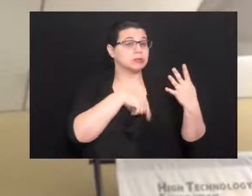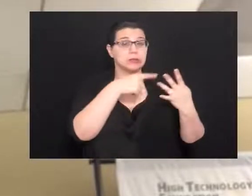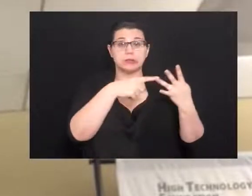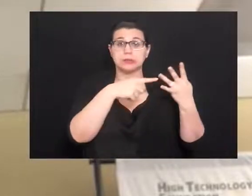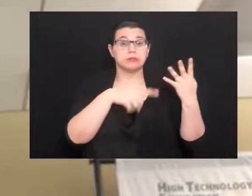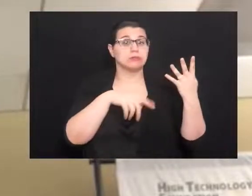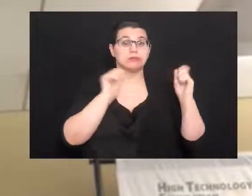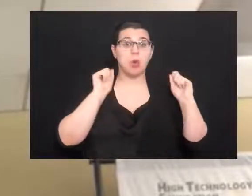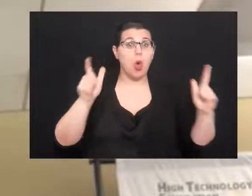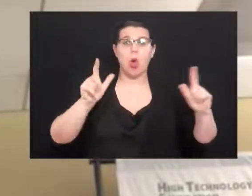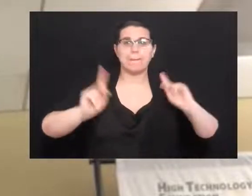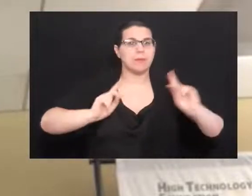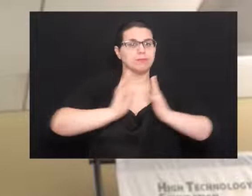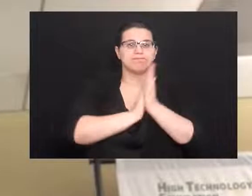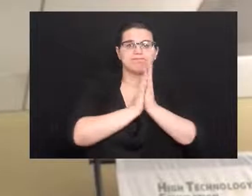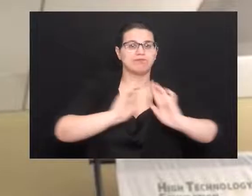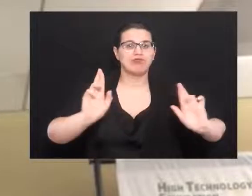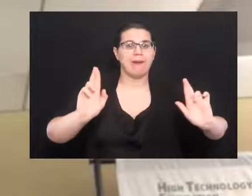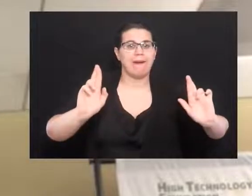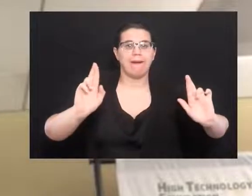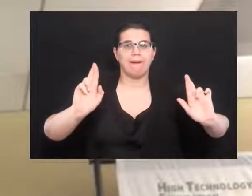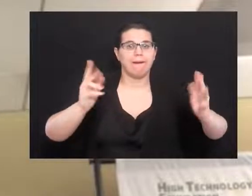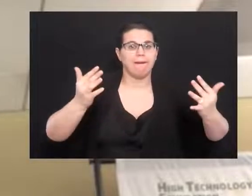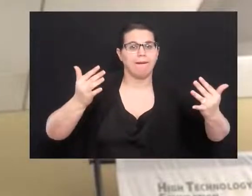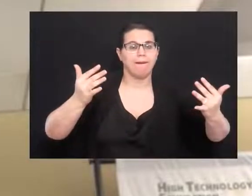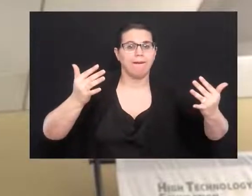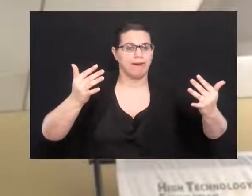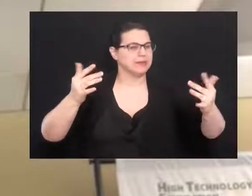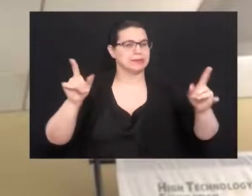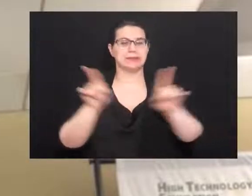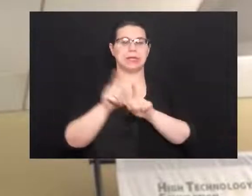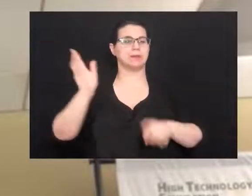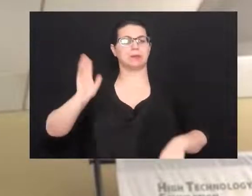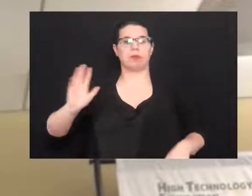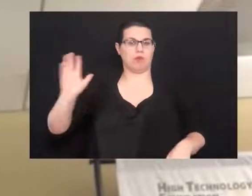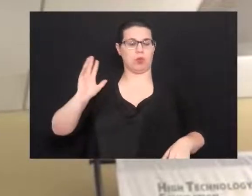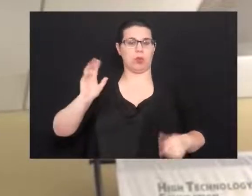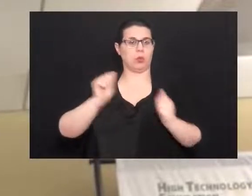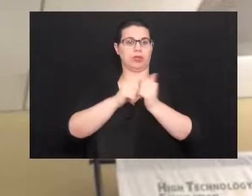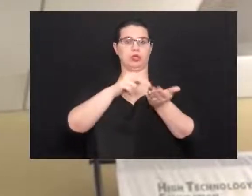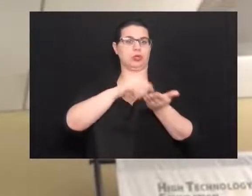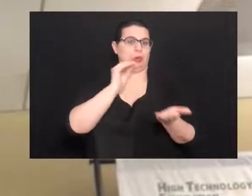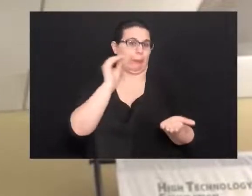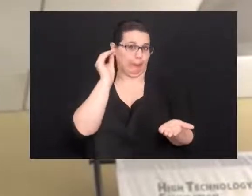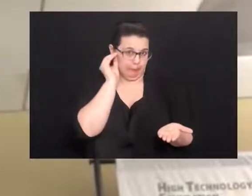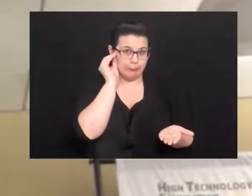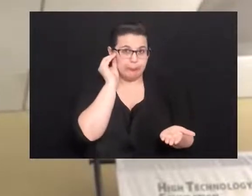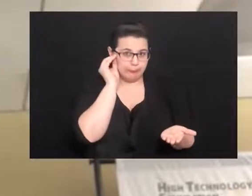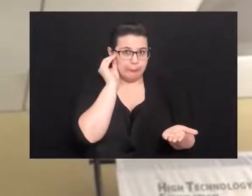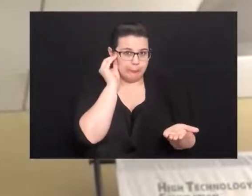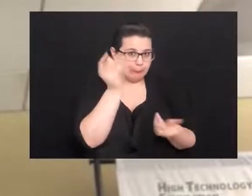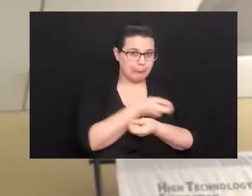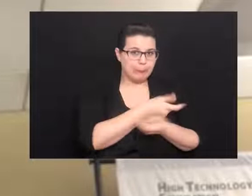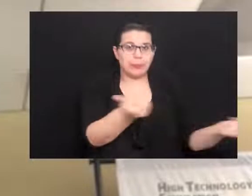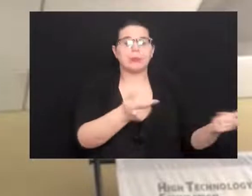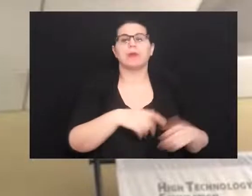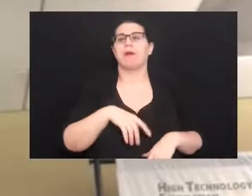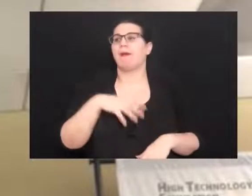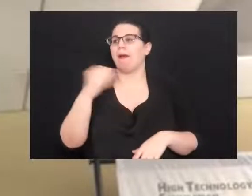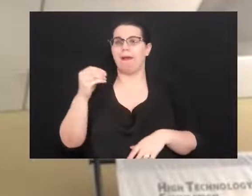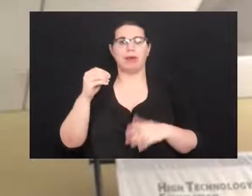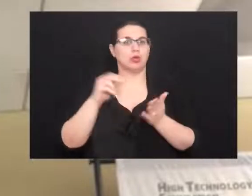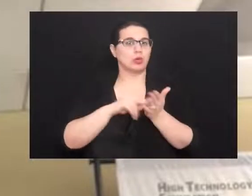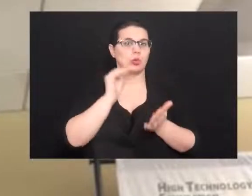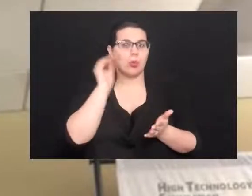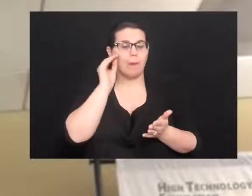are ready. So it would be the same as happened with the nursing home doses and the nursing home